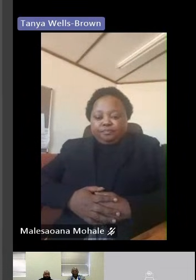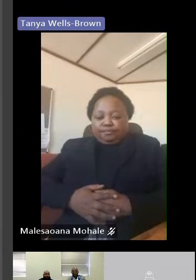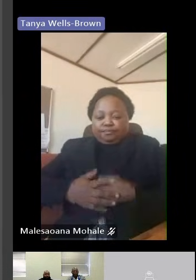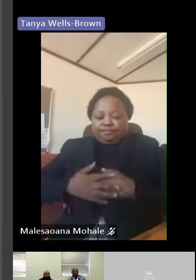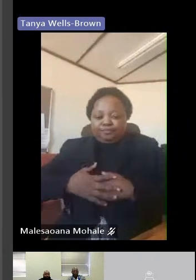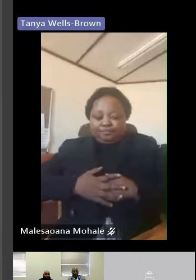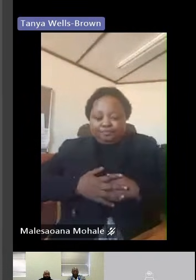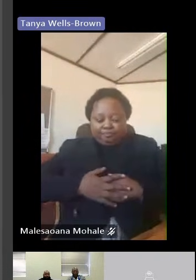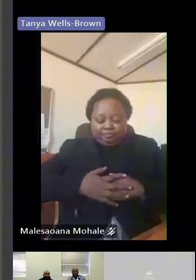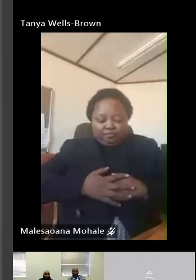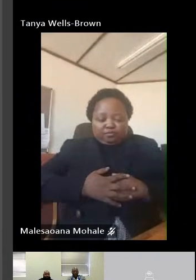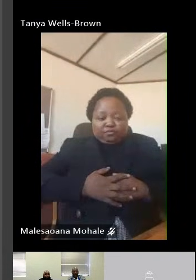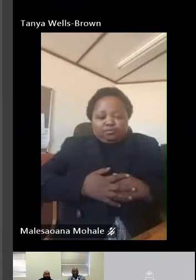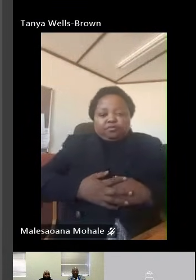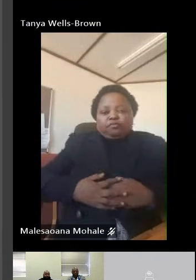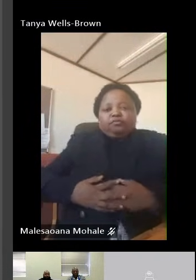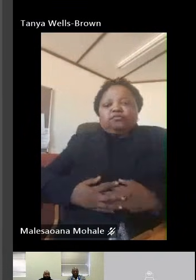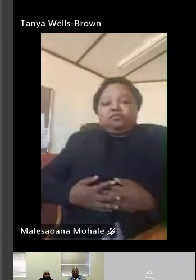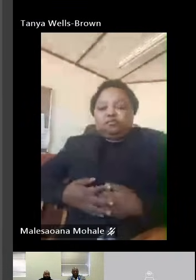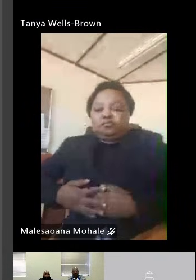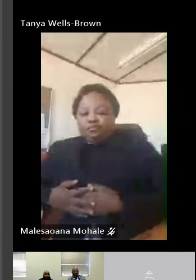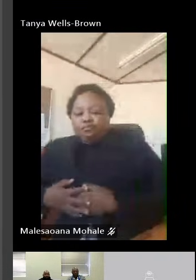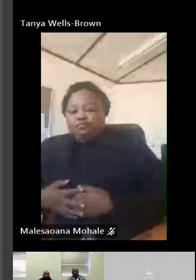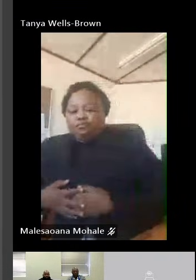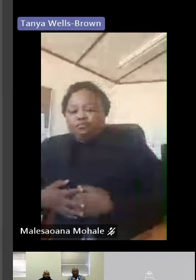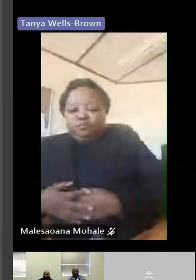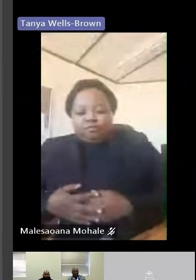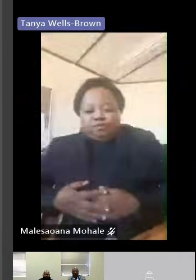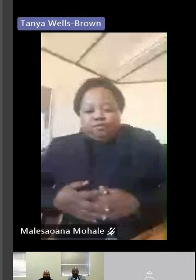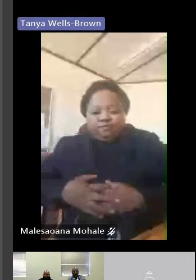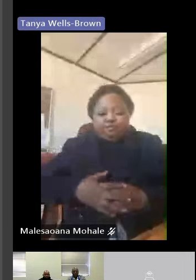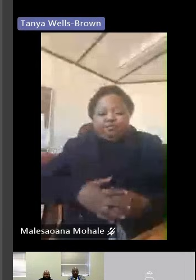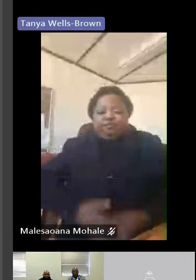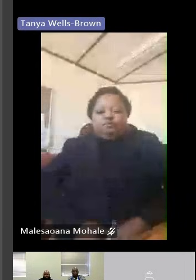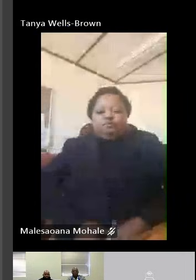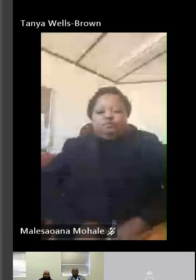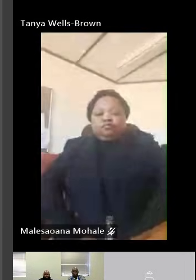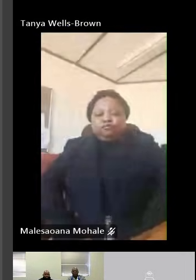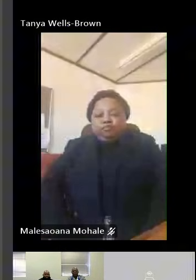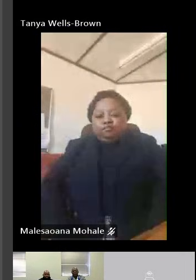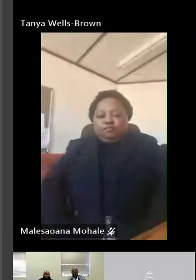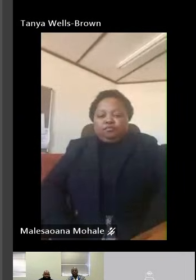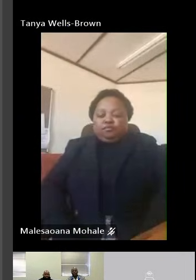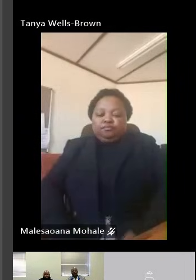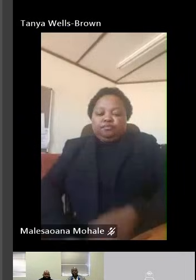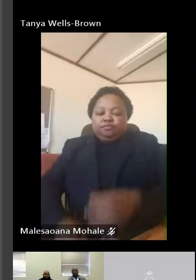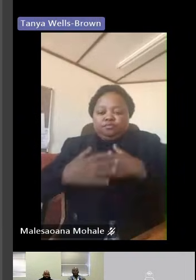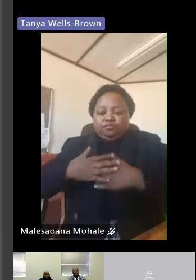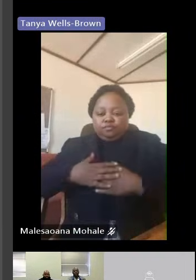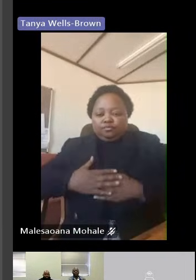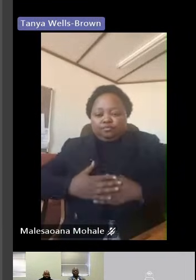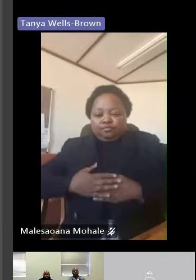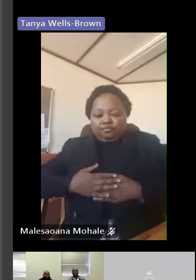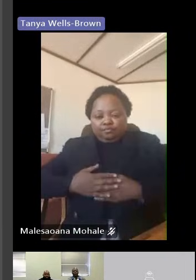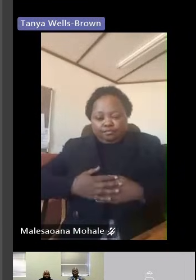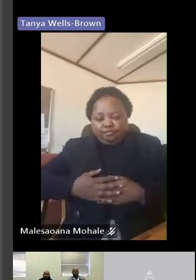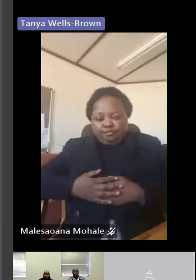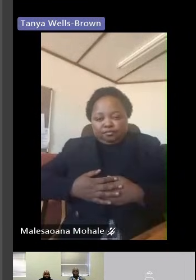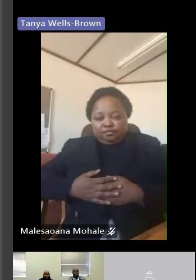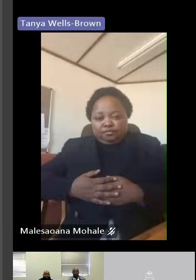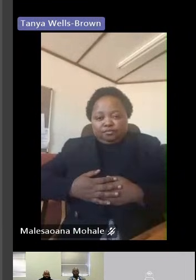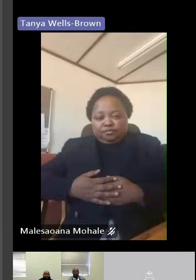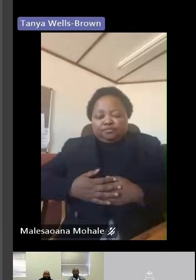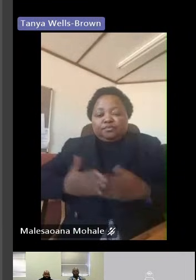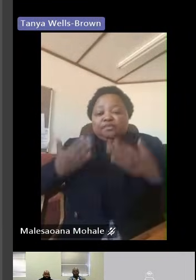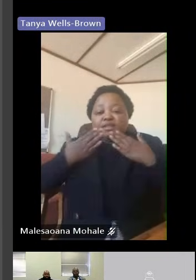Okay, it's busy Okay. from our end, Tanya. Thank you very much. Thank you. Side move. Thank you. Okay, I'm going to put the timer